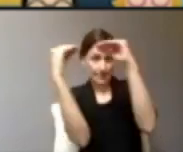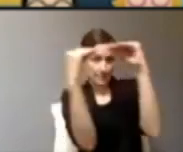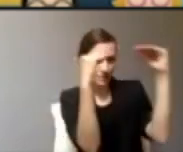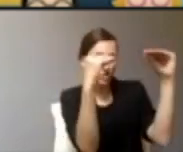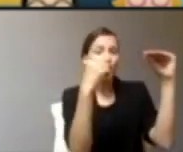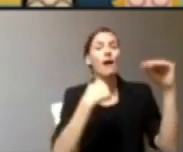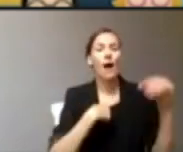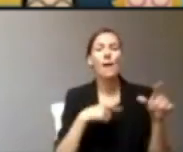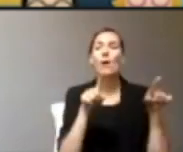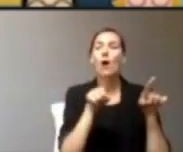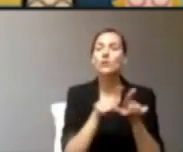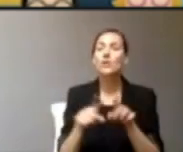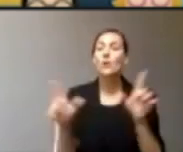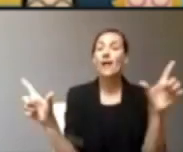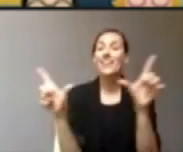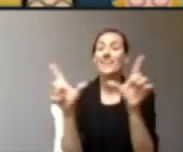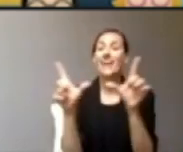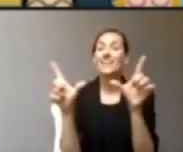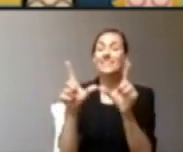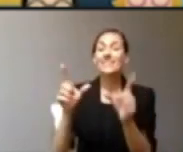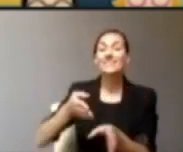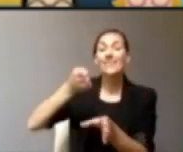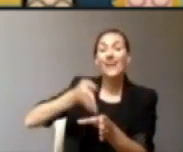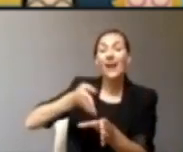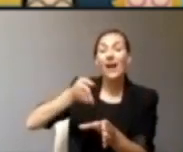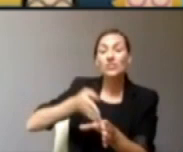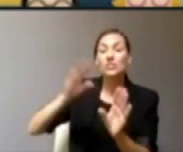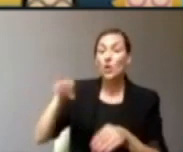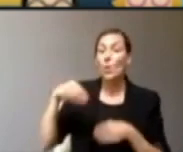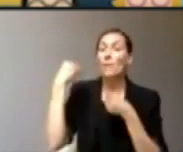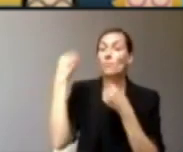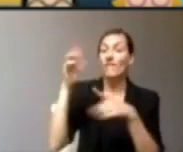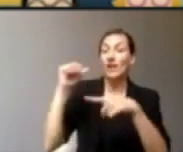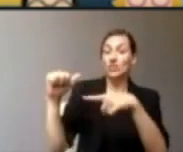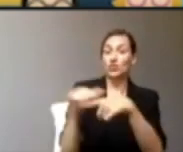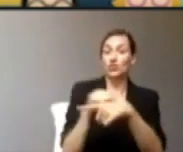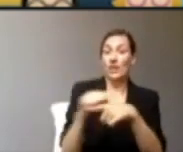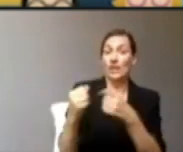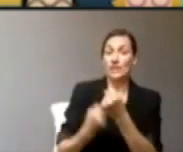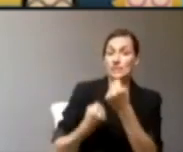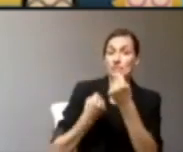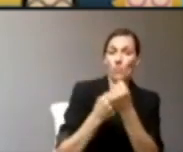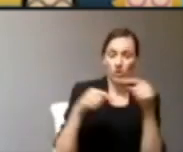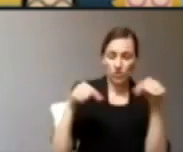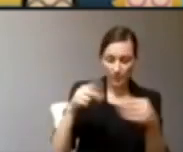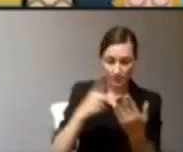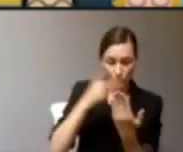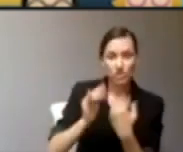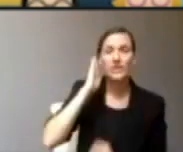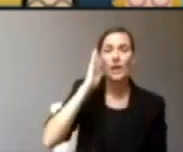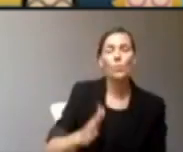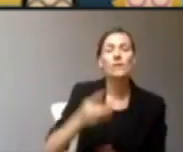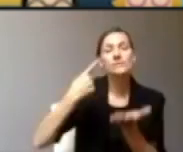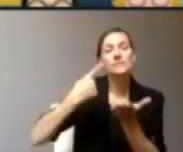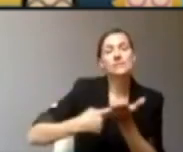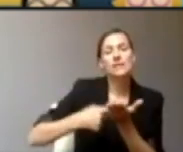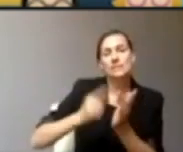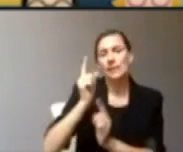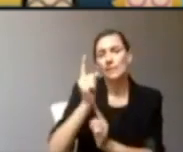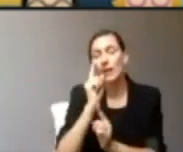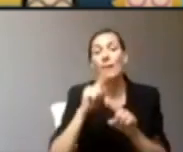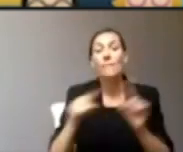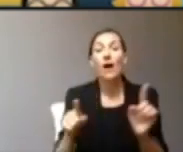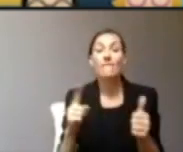a licensed clinical psychologist, so I provide training and support to this project. So I'll be talking about that in a minute. But first, I'm going to give an overview